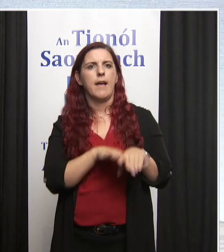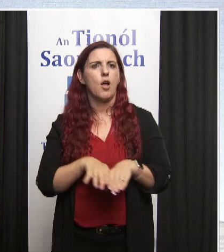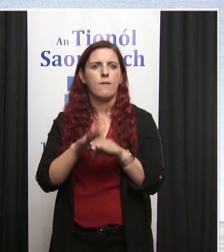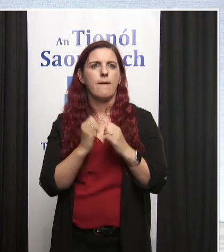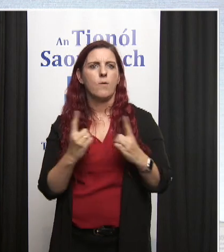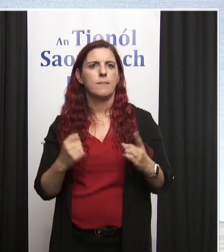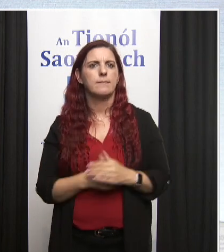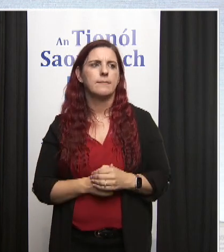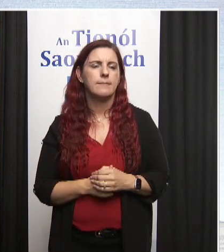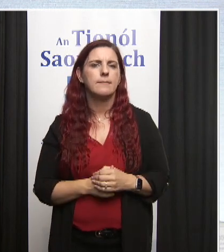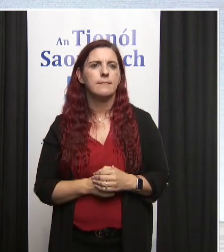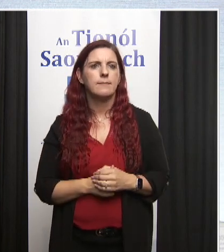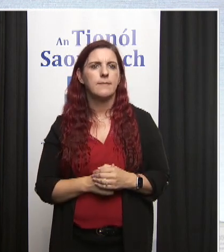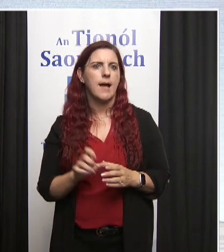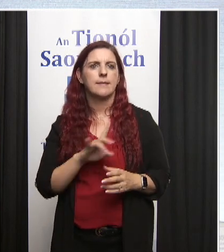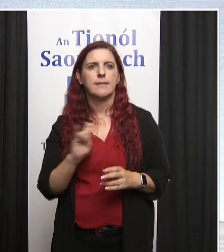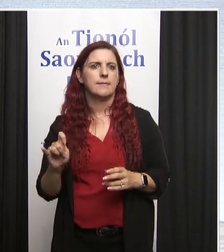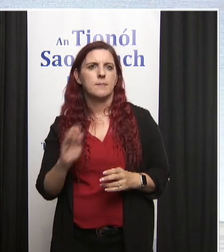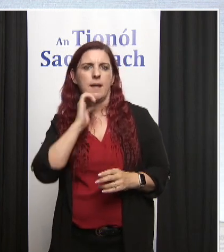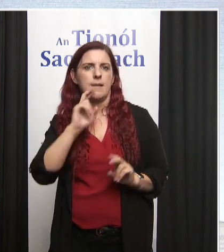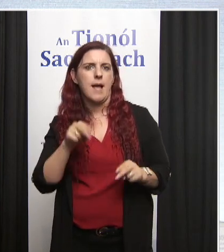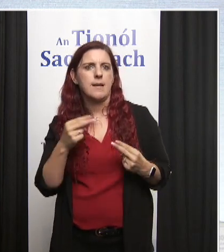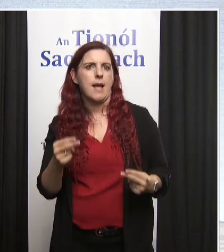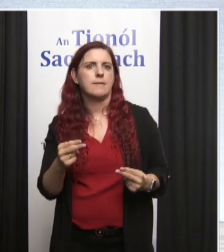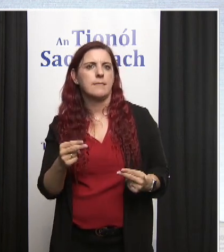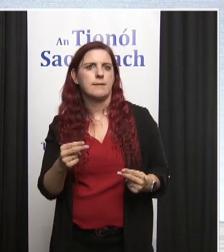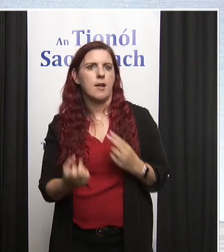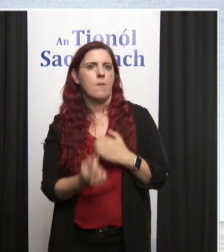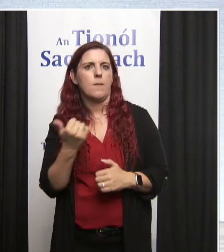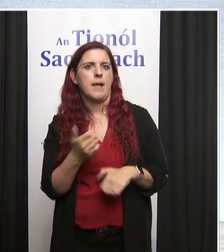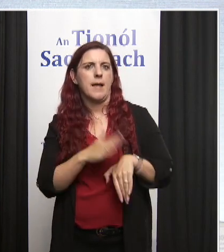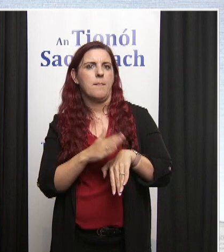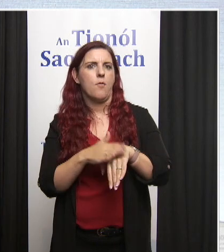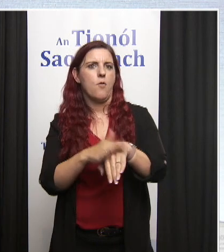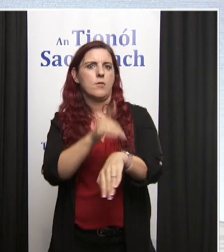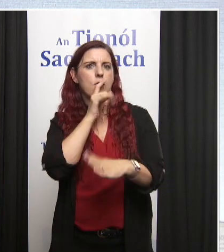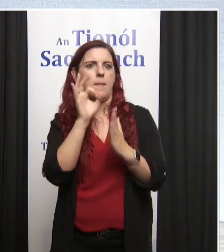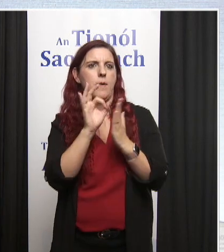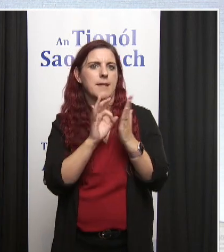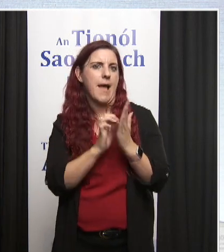field there. So that's really it, because I cannot come up with any more talking points and I